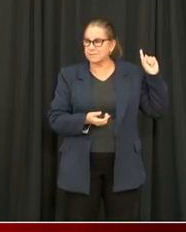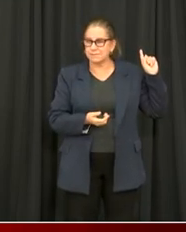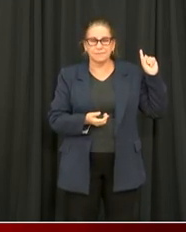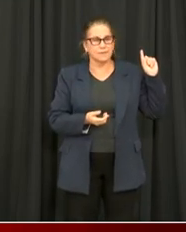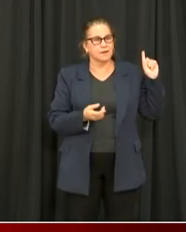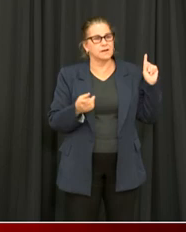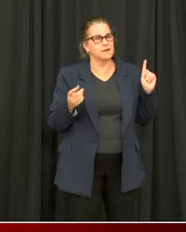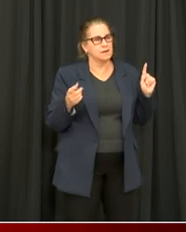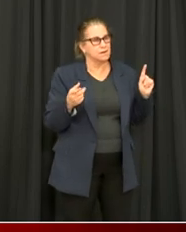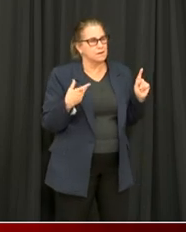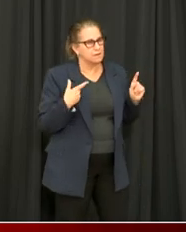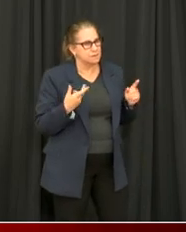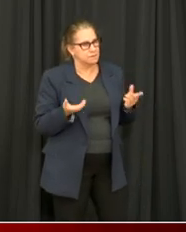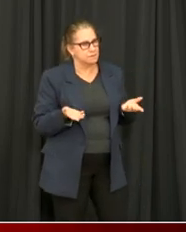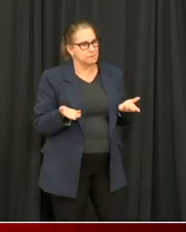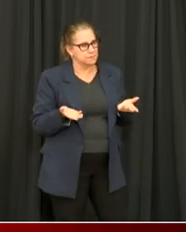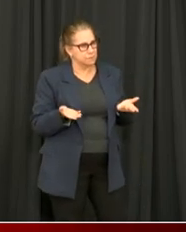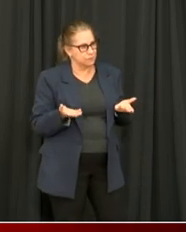familiar to me.